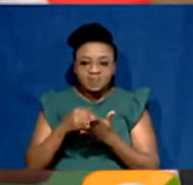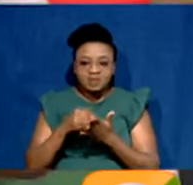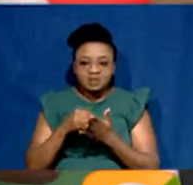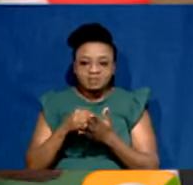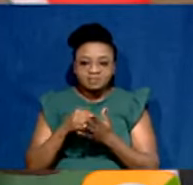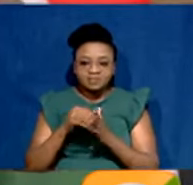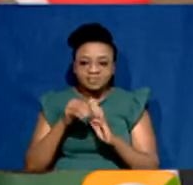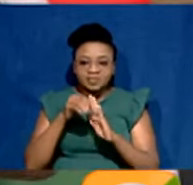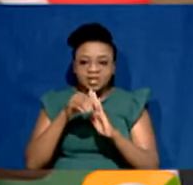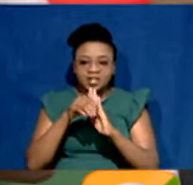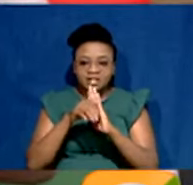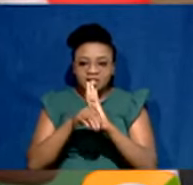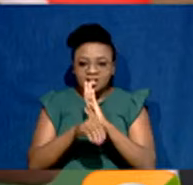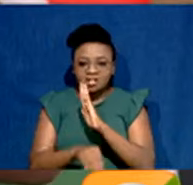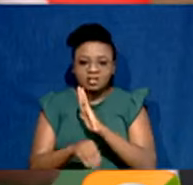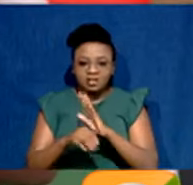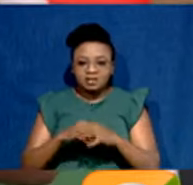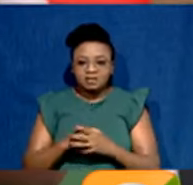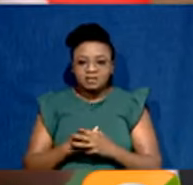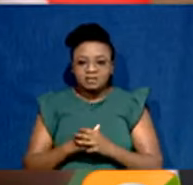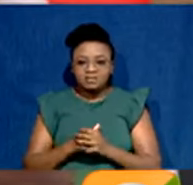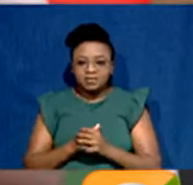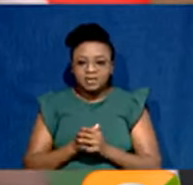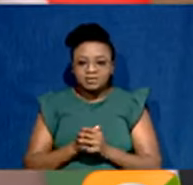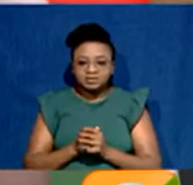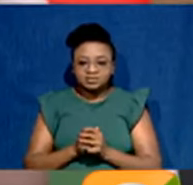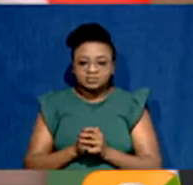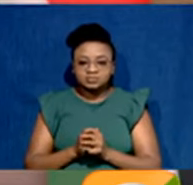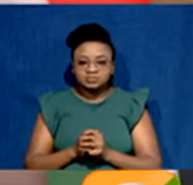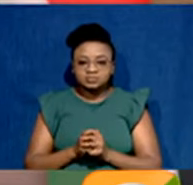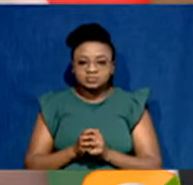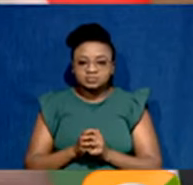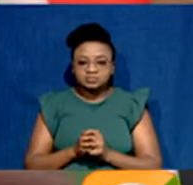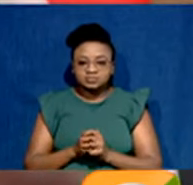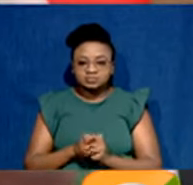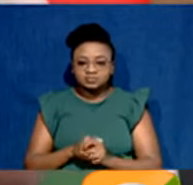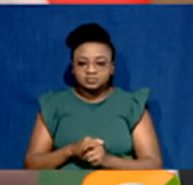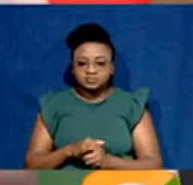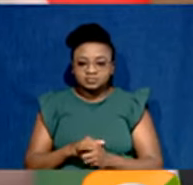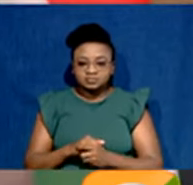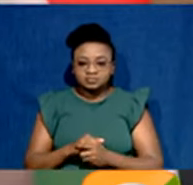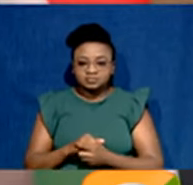it doesn't go to its actual exchange rate. How did they do that?